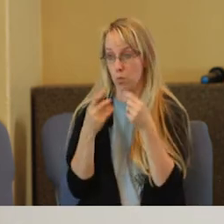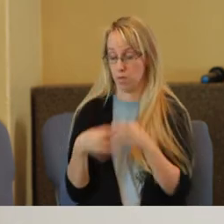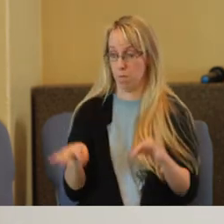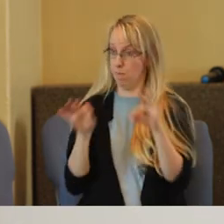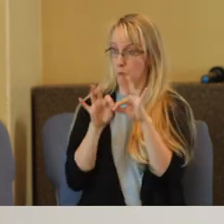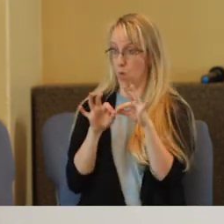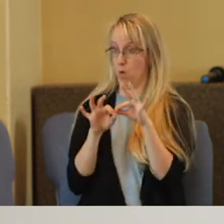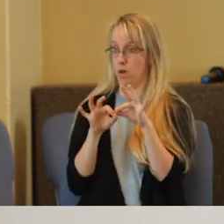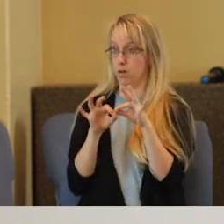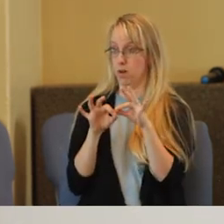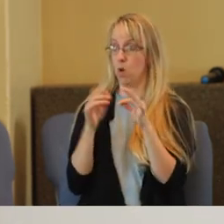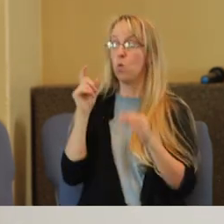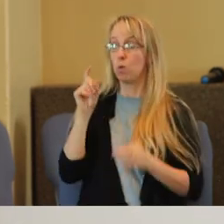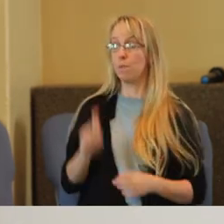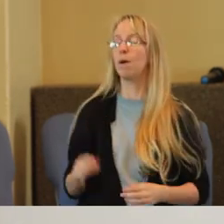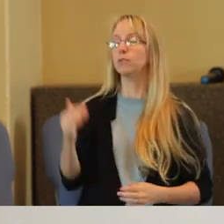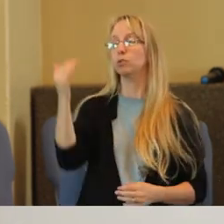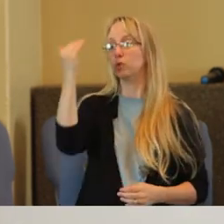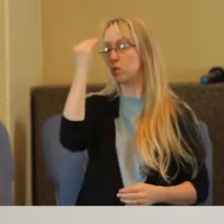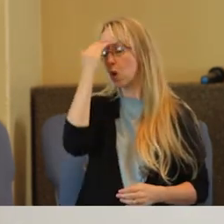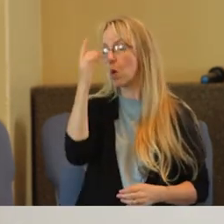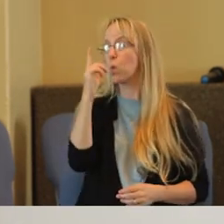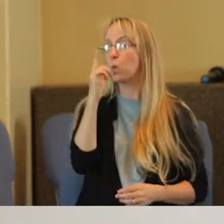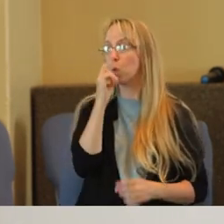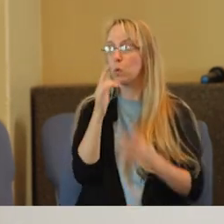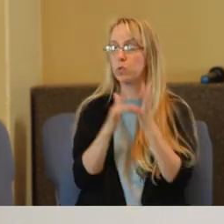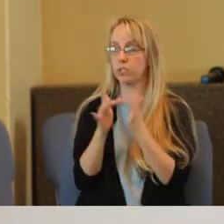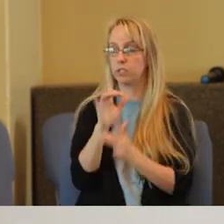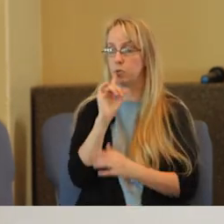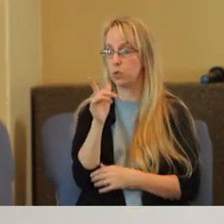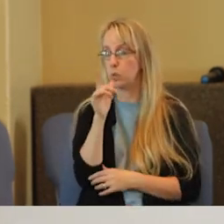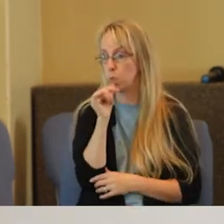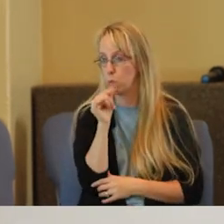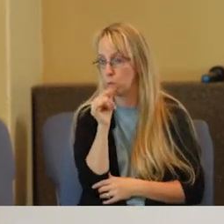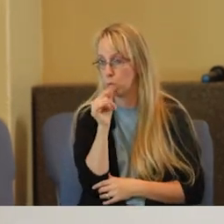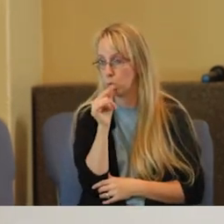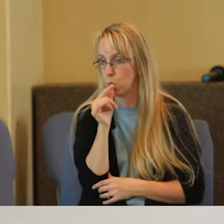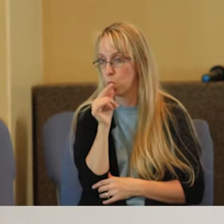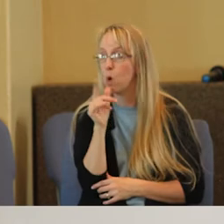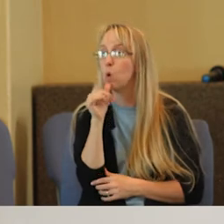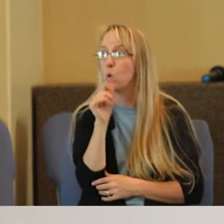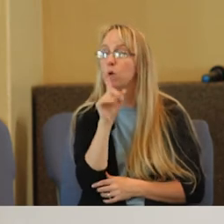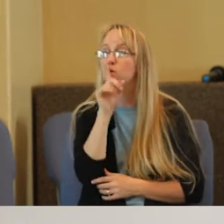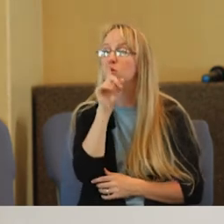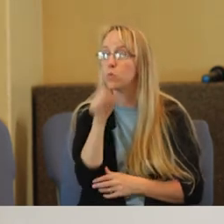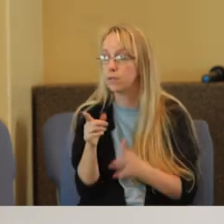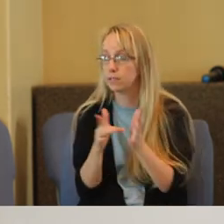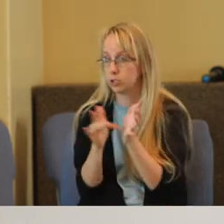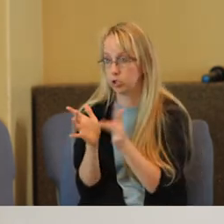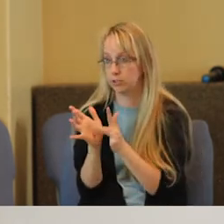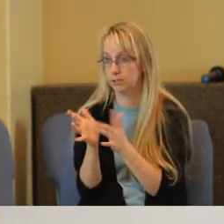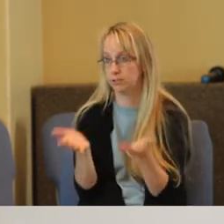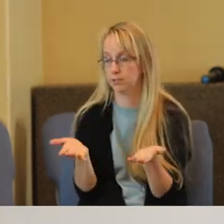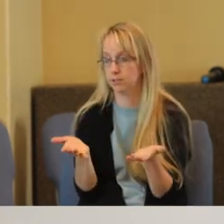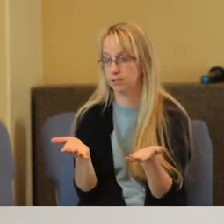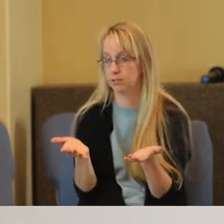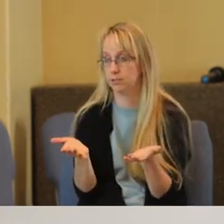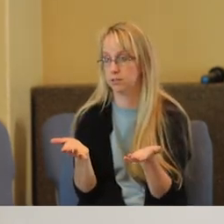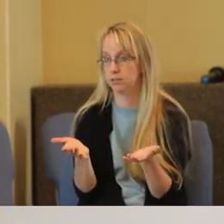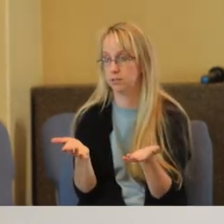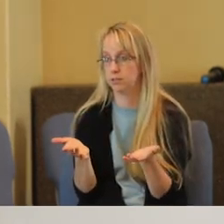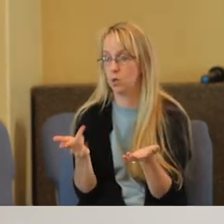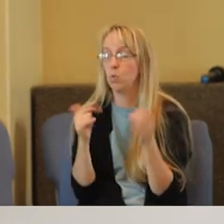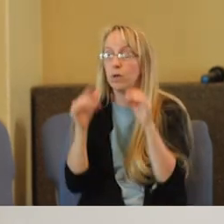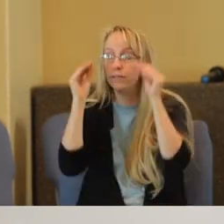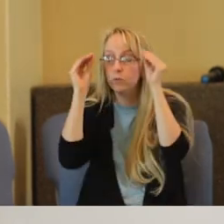know who Jesus is, who the real Jesus is, okay? So we have to teach people